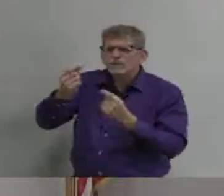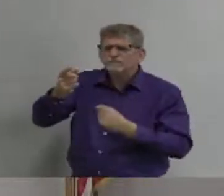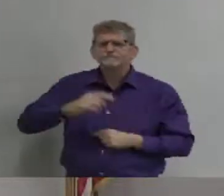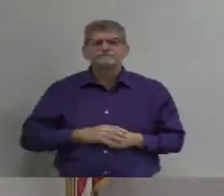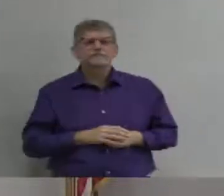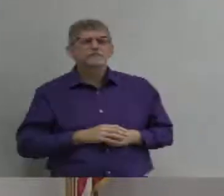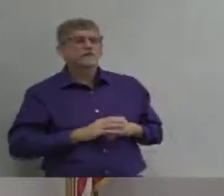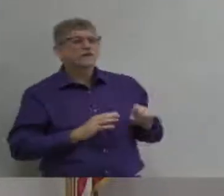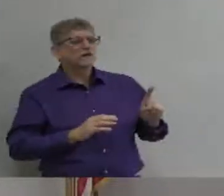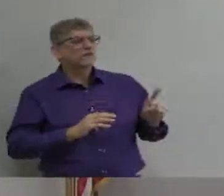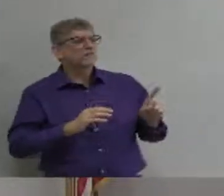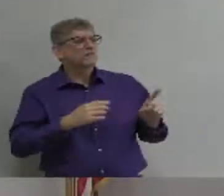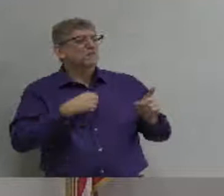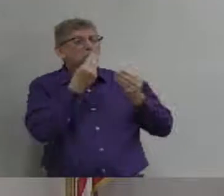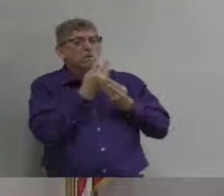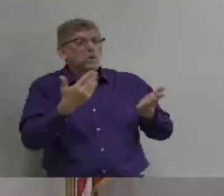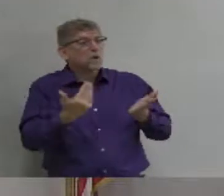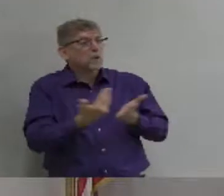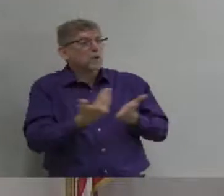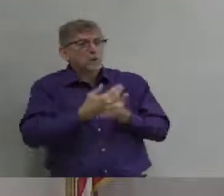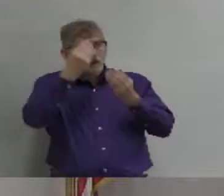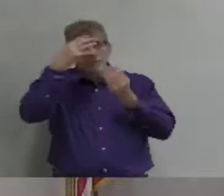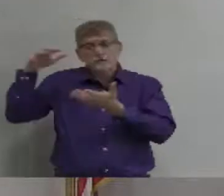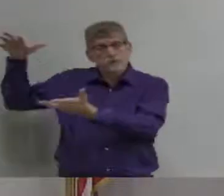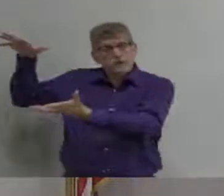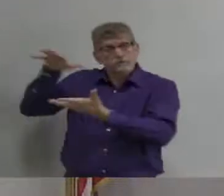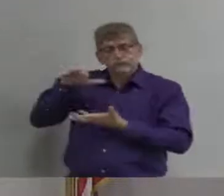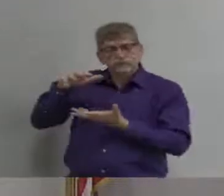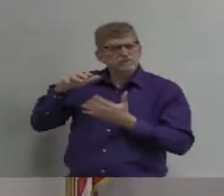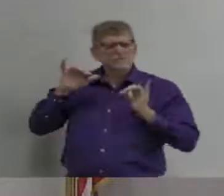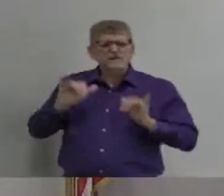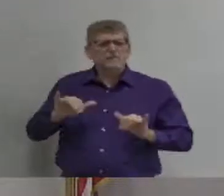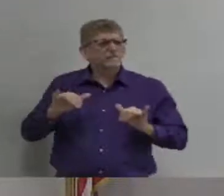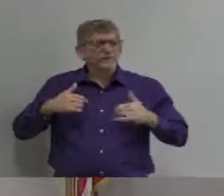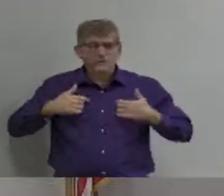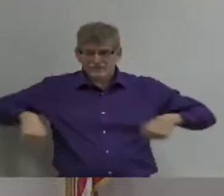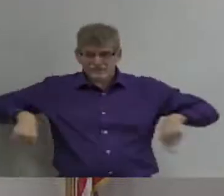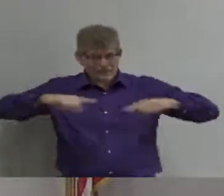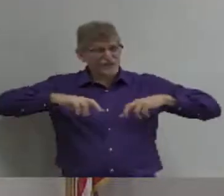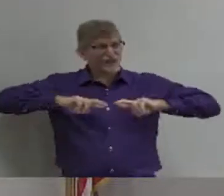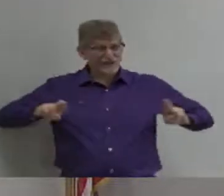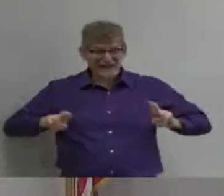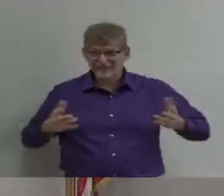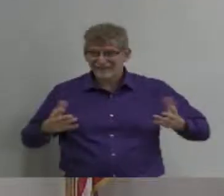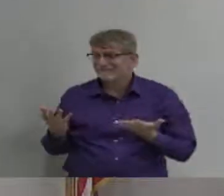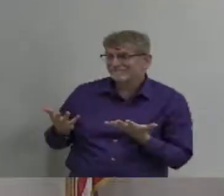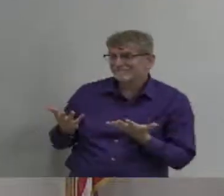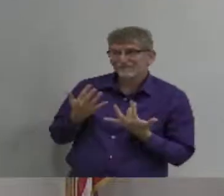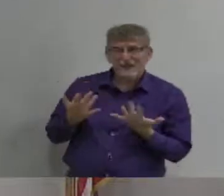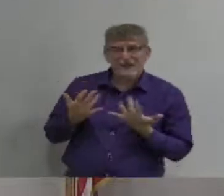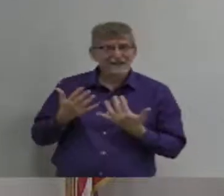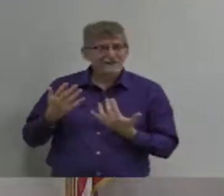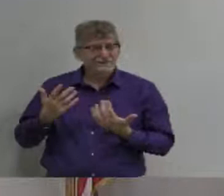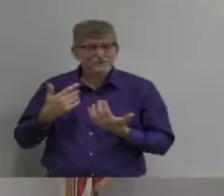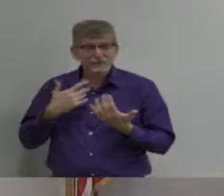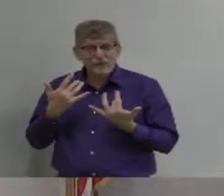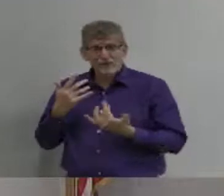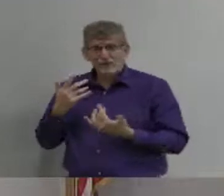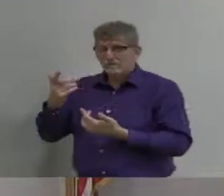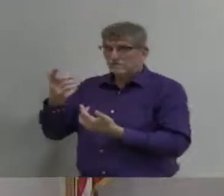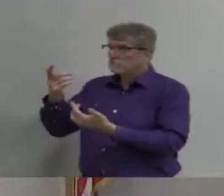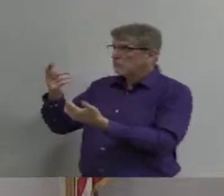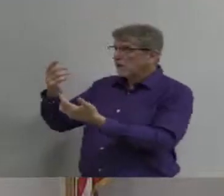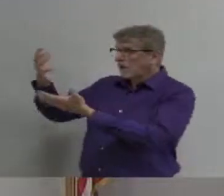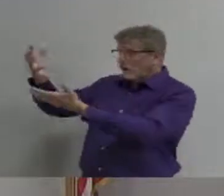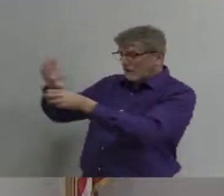We're still ready. We still have everything set up. We just need, we know that within 3 hours we think we can make it active. So we're hoping we'll